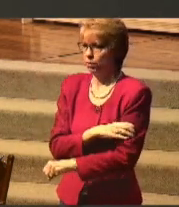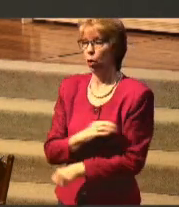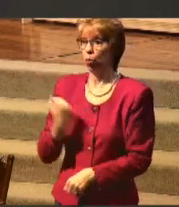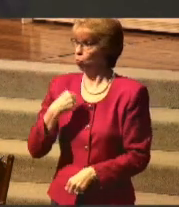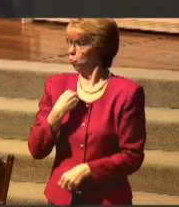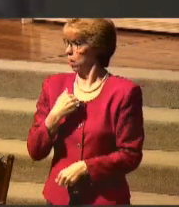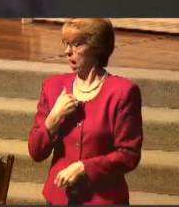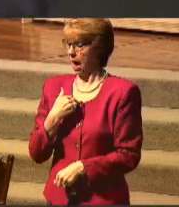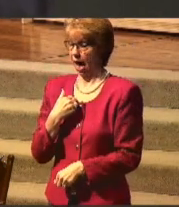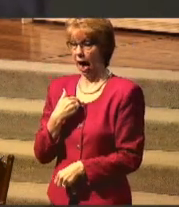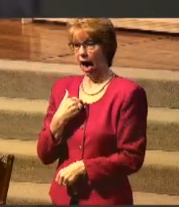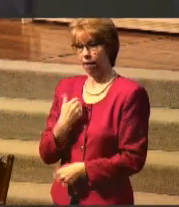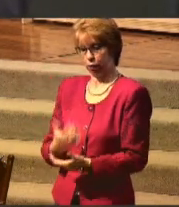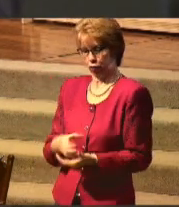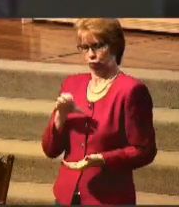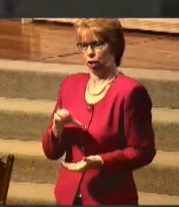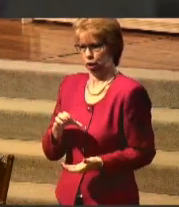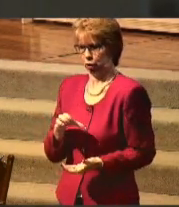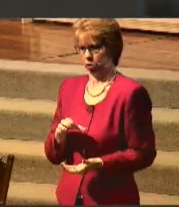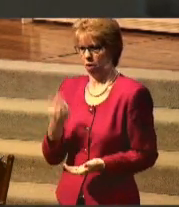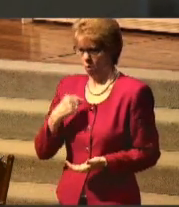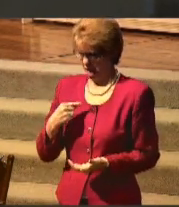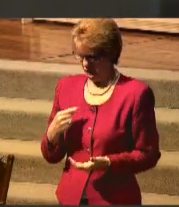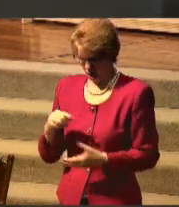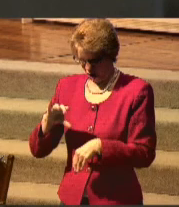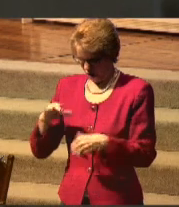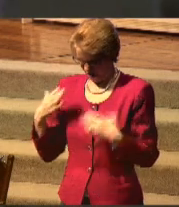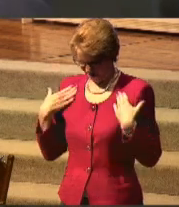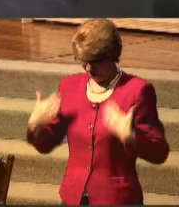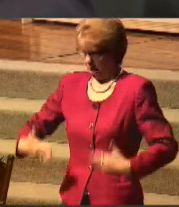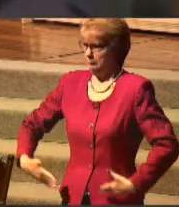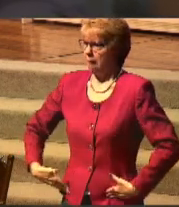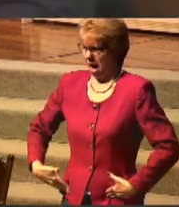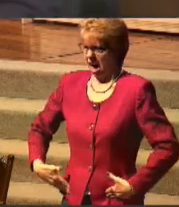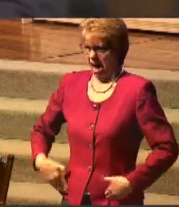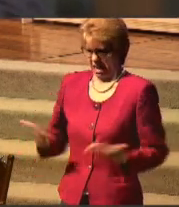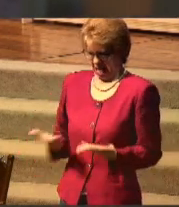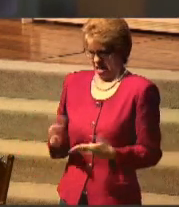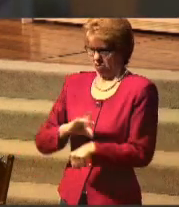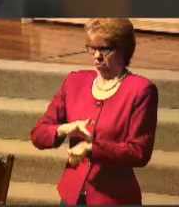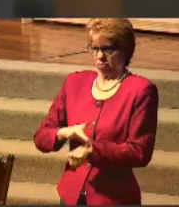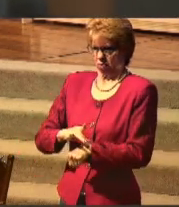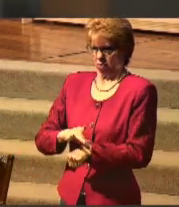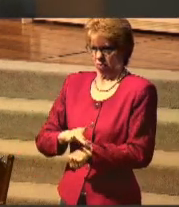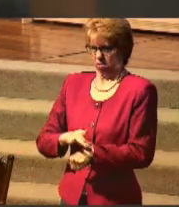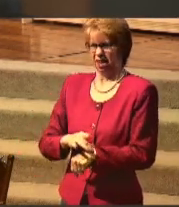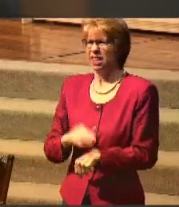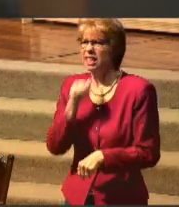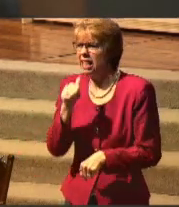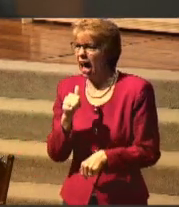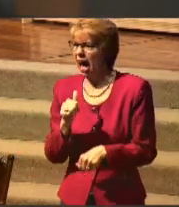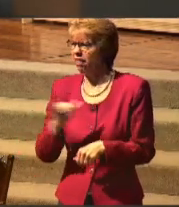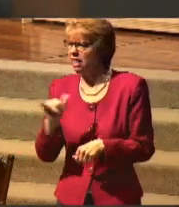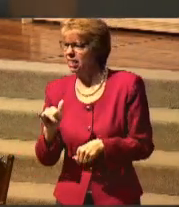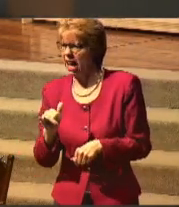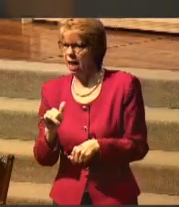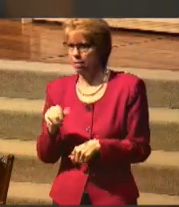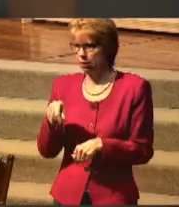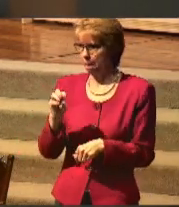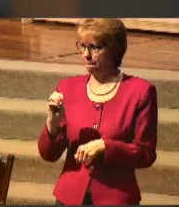treasure in earthen vessels. This is not something that is a potter, the potter can